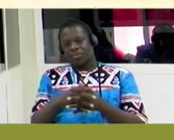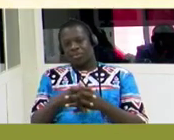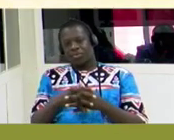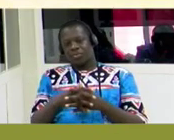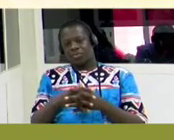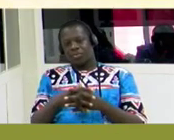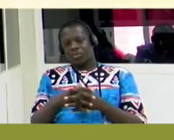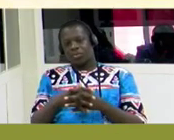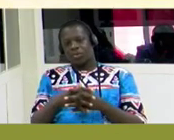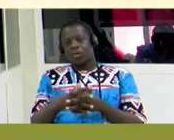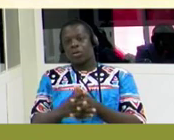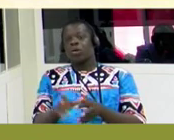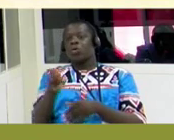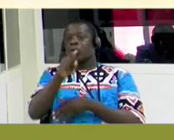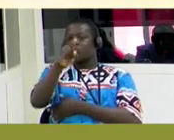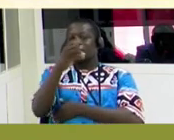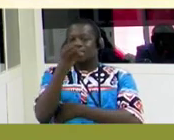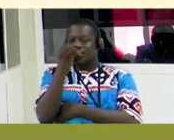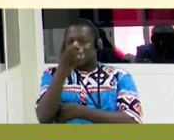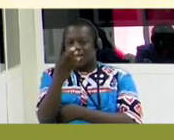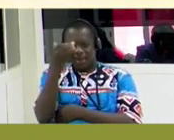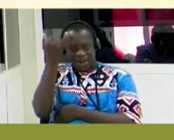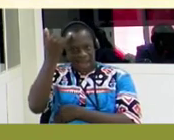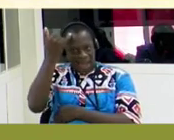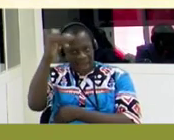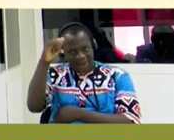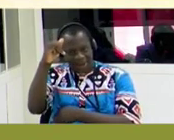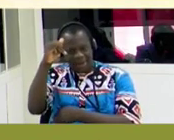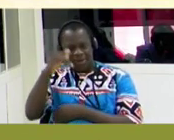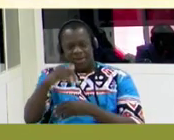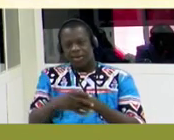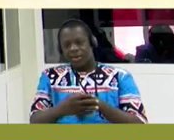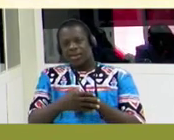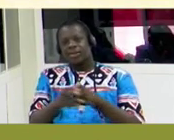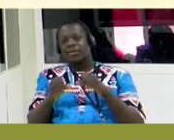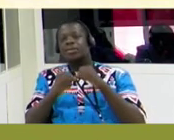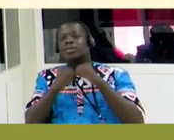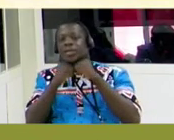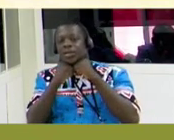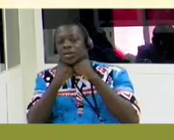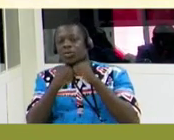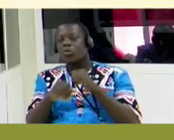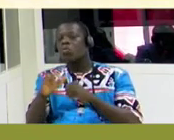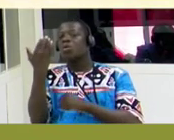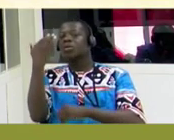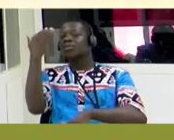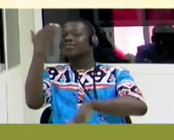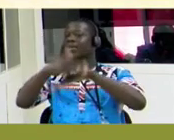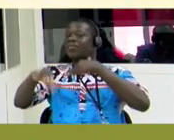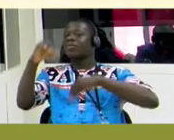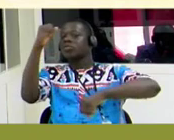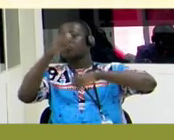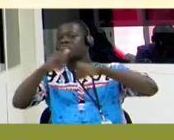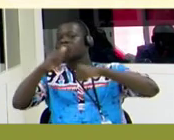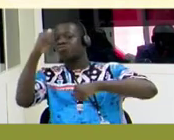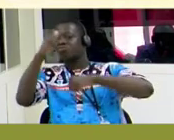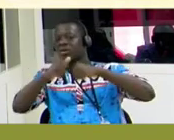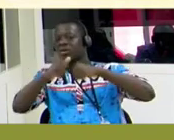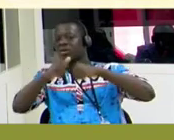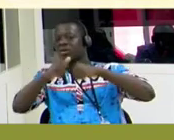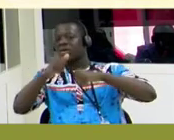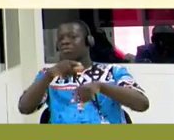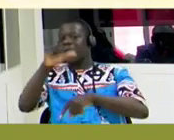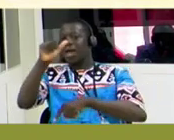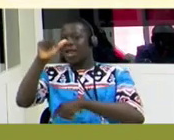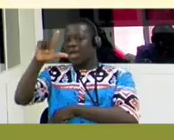What do you say to the suggestion that Sana Sabali was never tortured in the presence of Alhaji